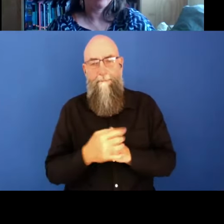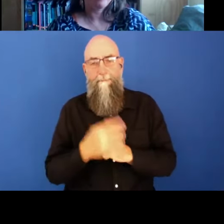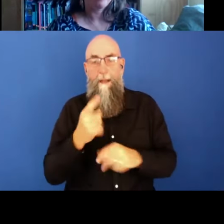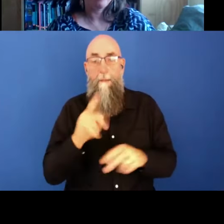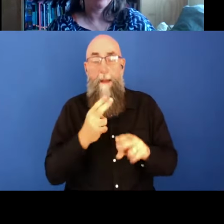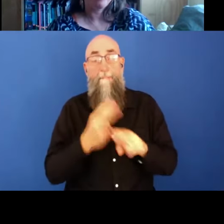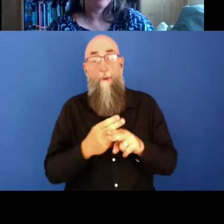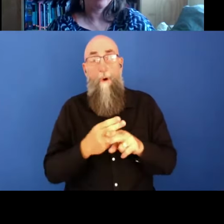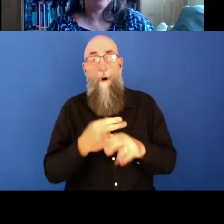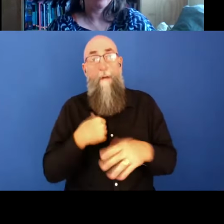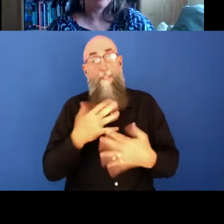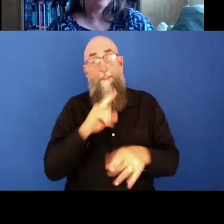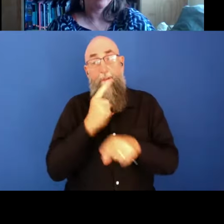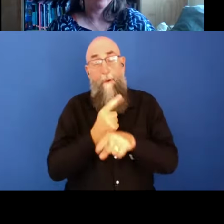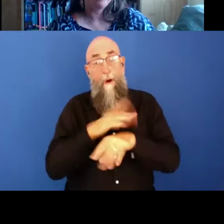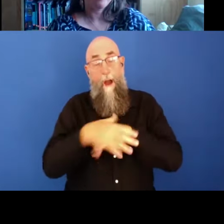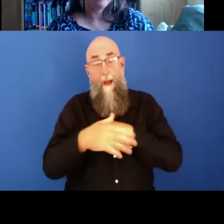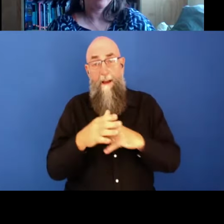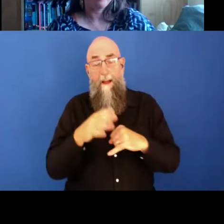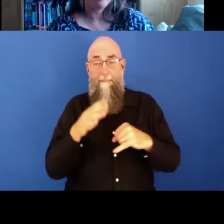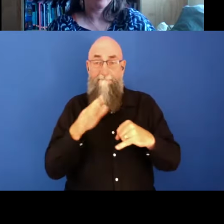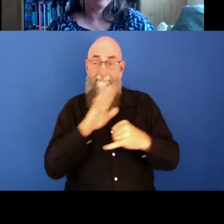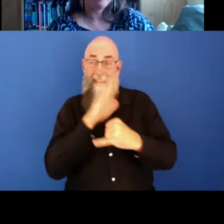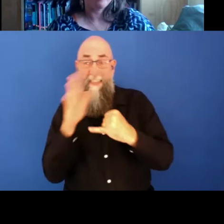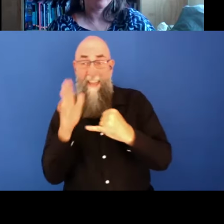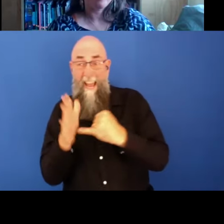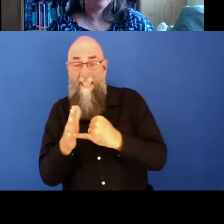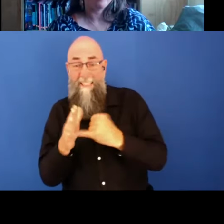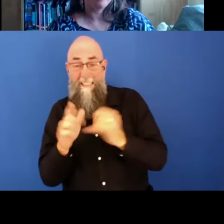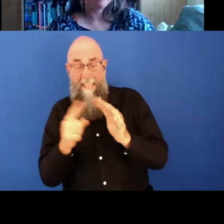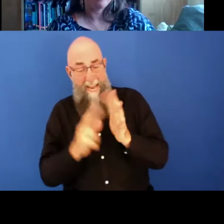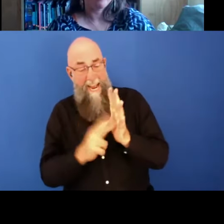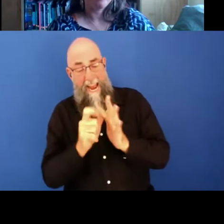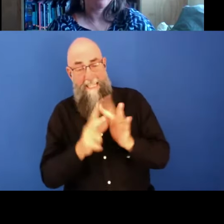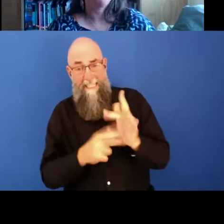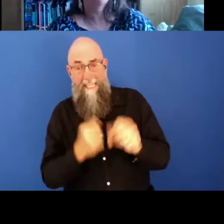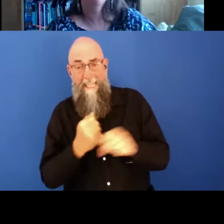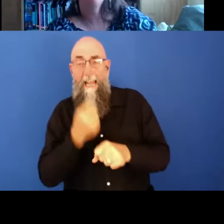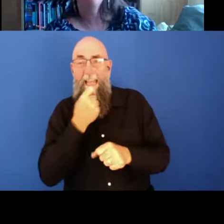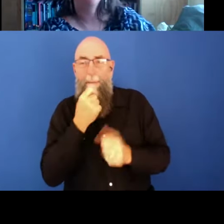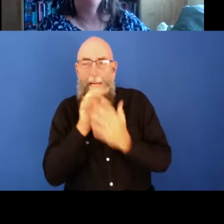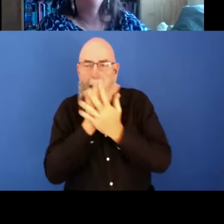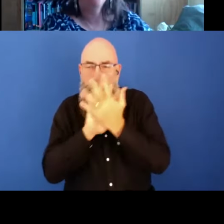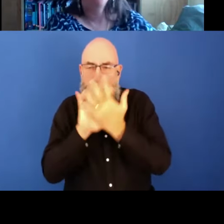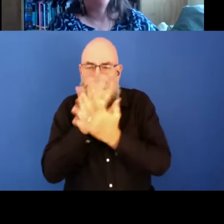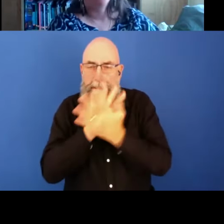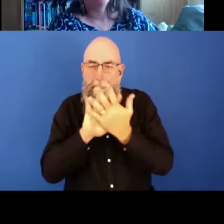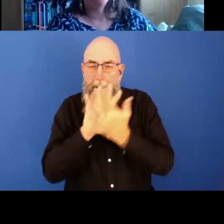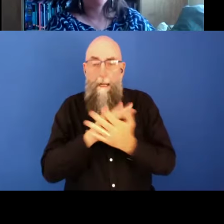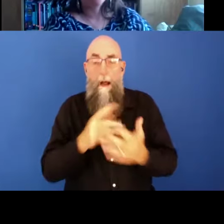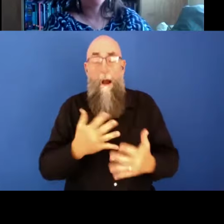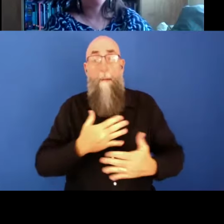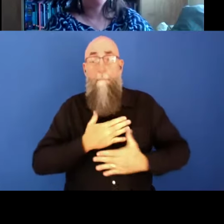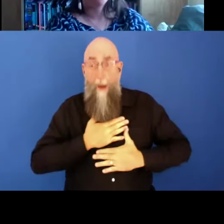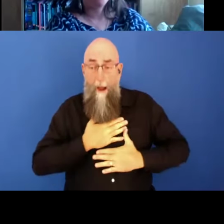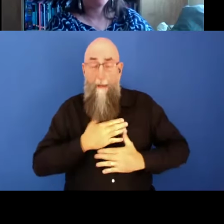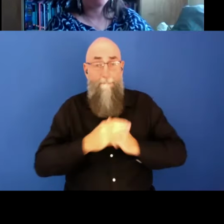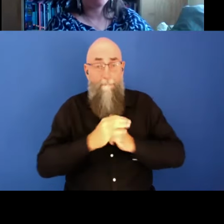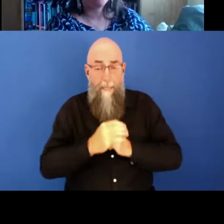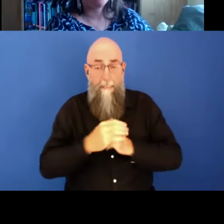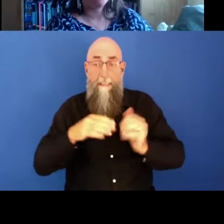being muddy is you know people have my phone number my friends who are in my community are